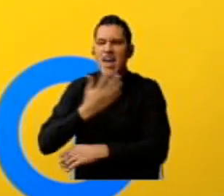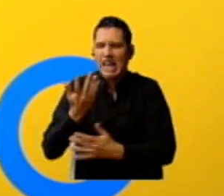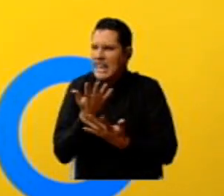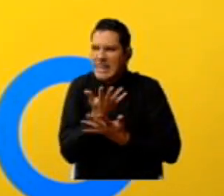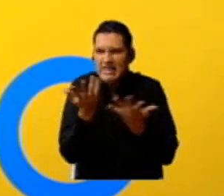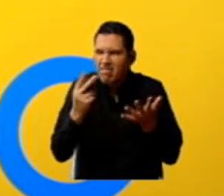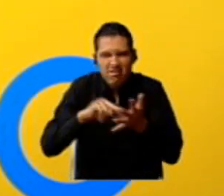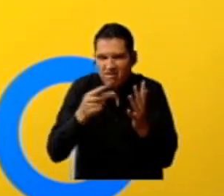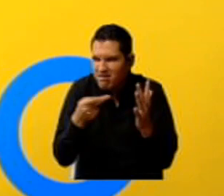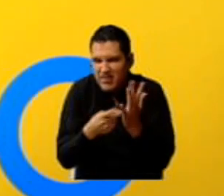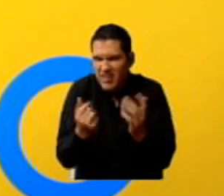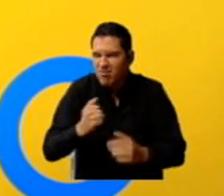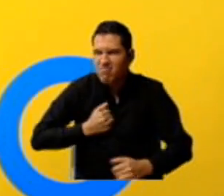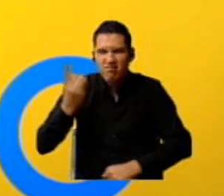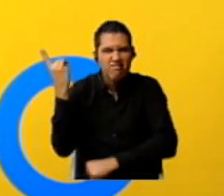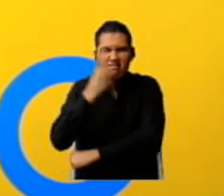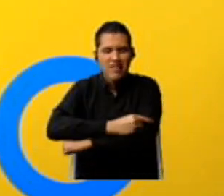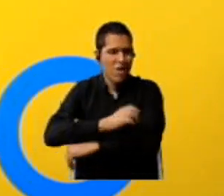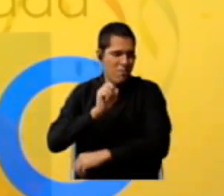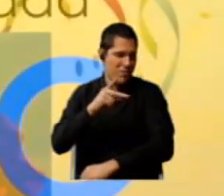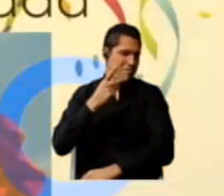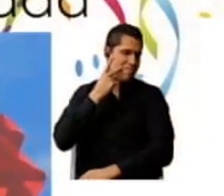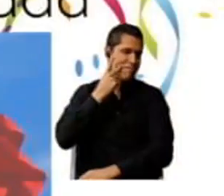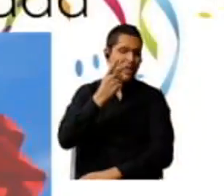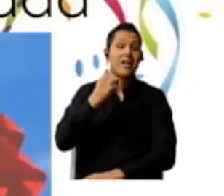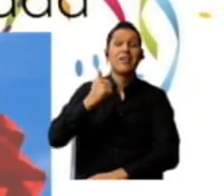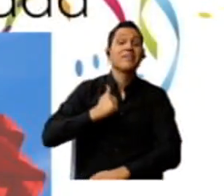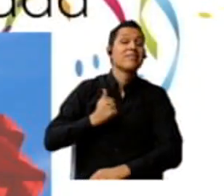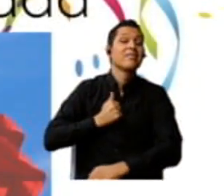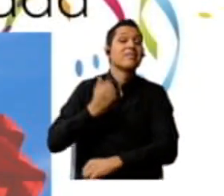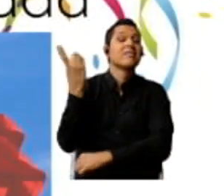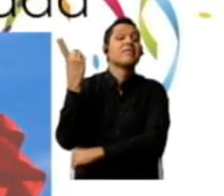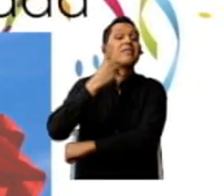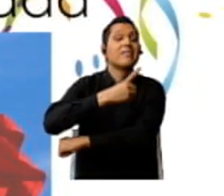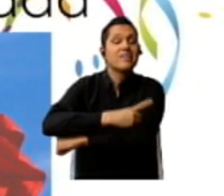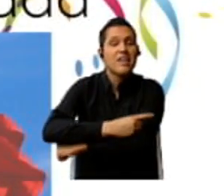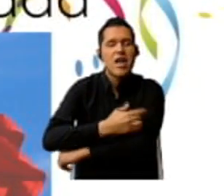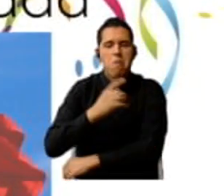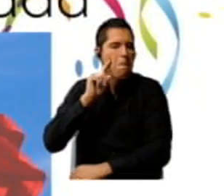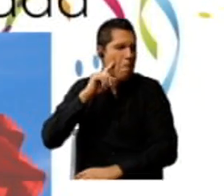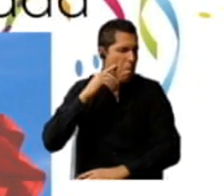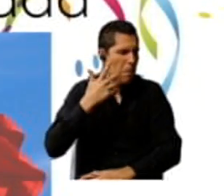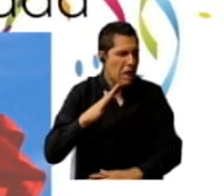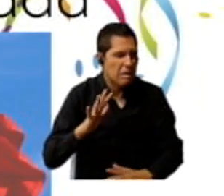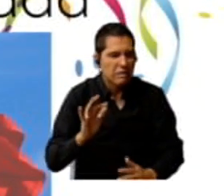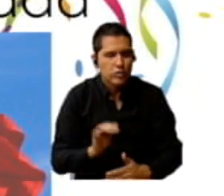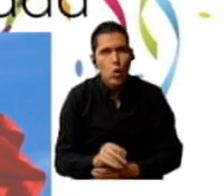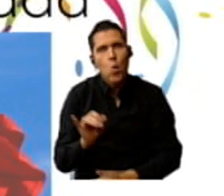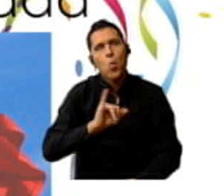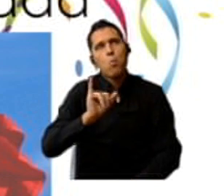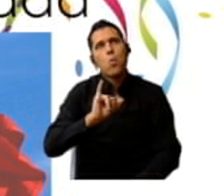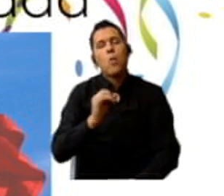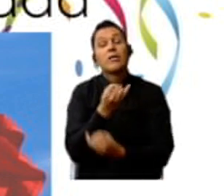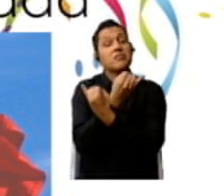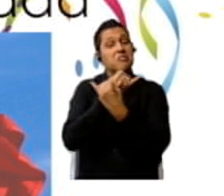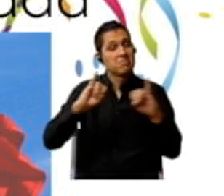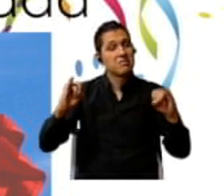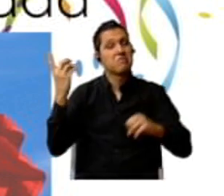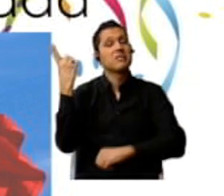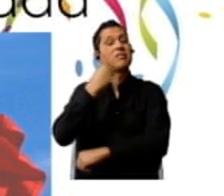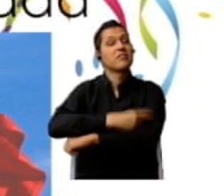Canada Day? Well, Charlotte, Canada Day is similar to Independence Day in Costa